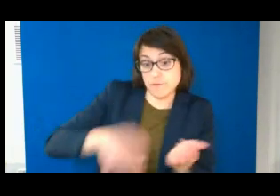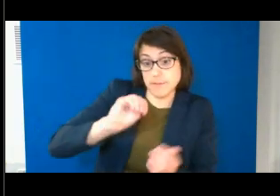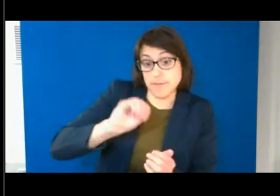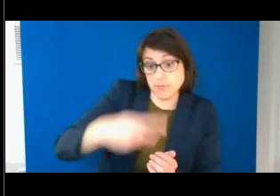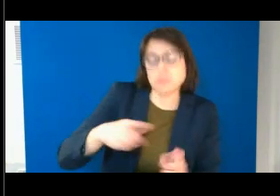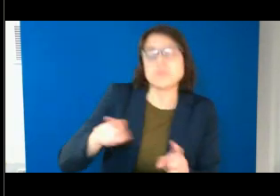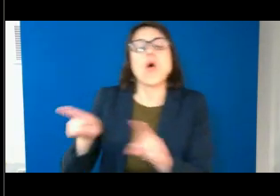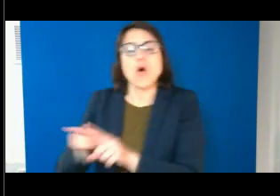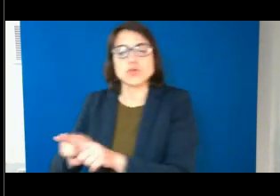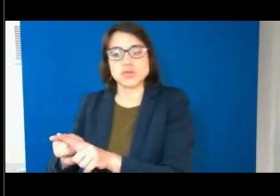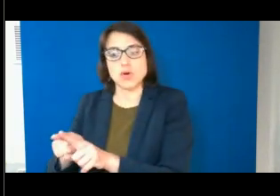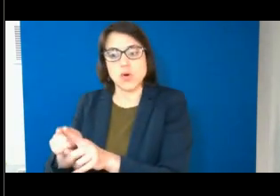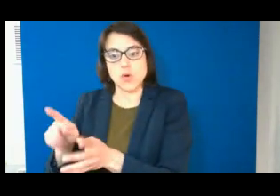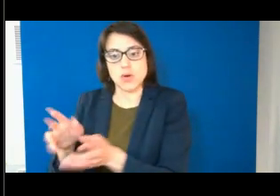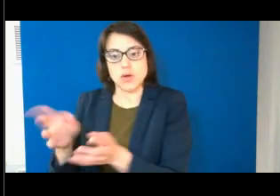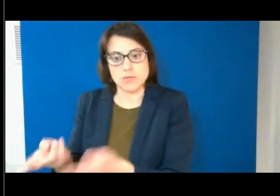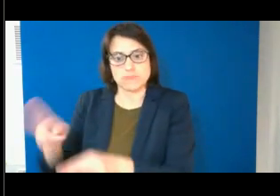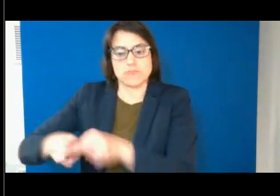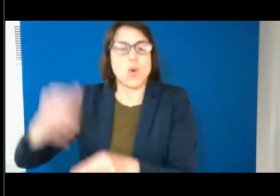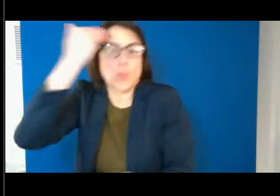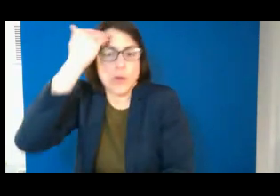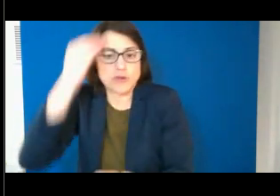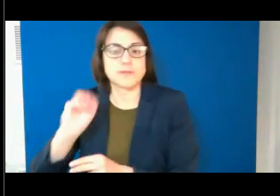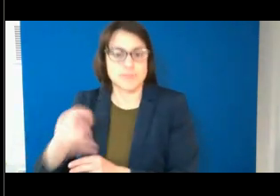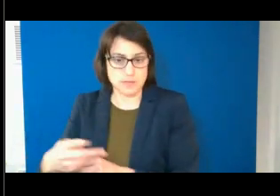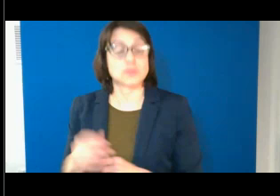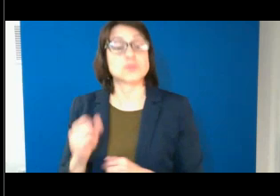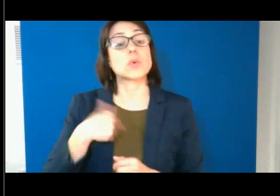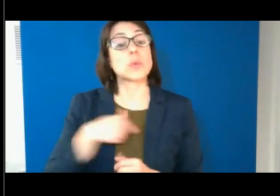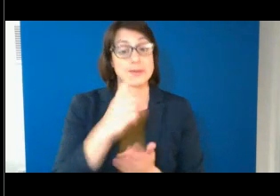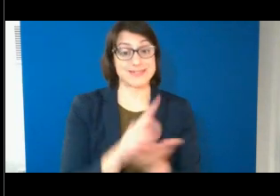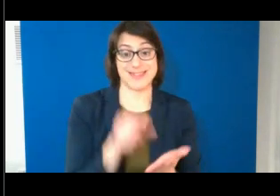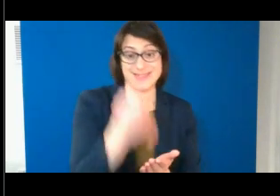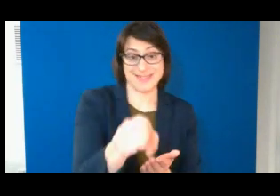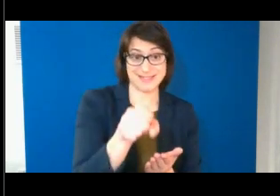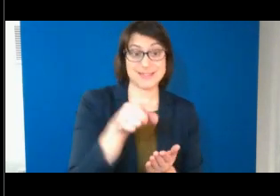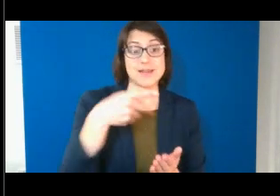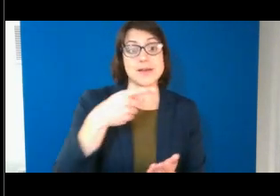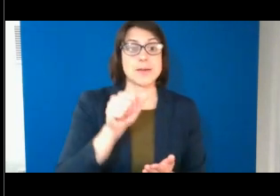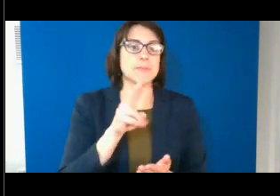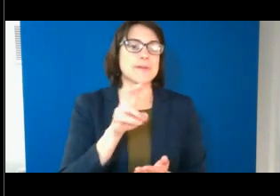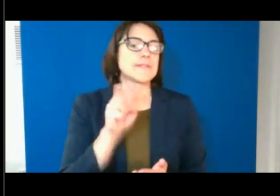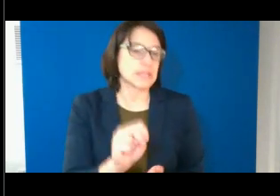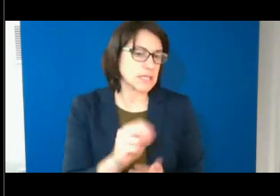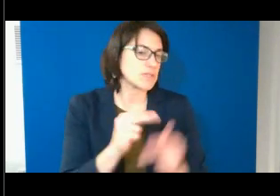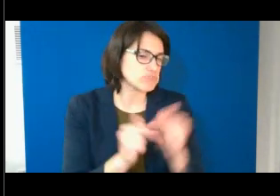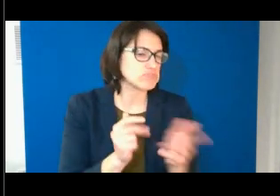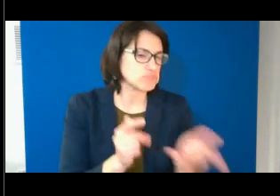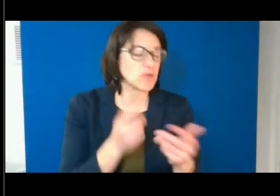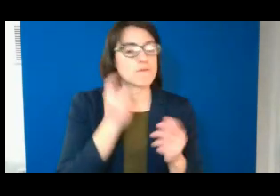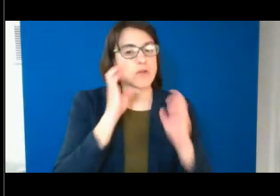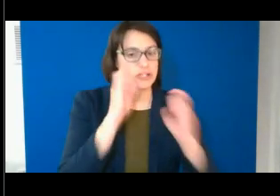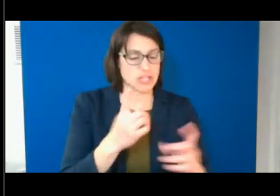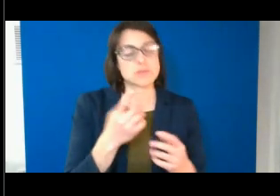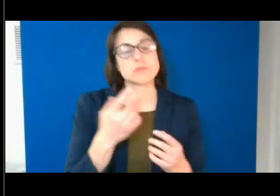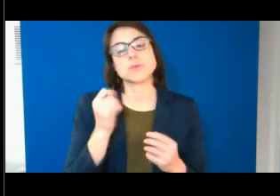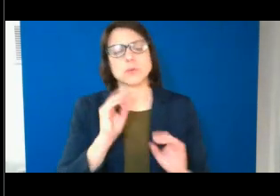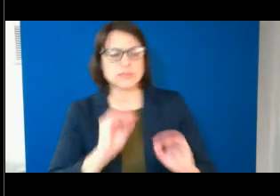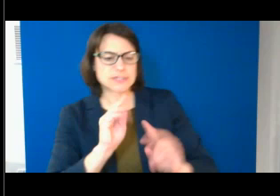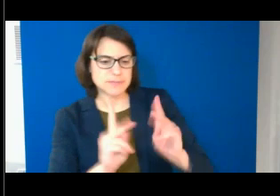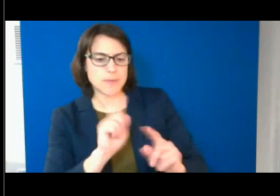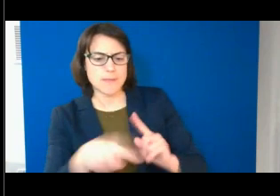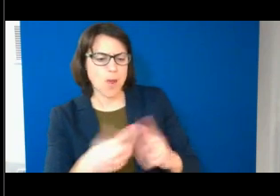issue of microplastics. So we designed this pavilion here to go alongside our pilot to really exhibit what microplastics are and the efforts we're doing to remove them.